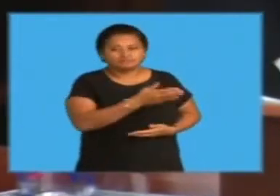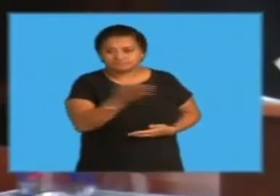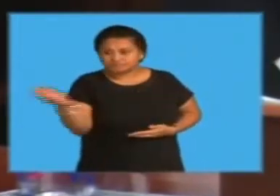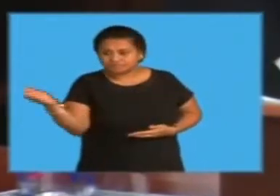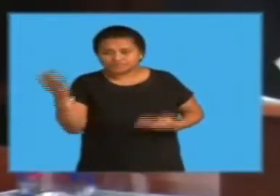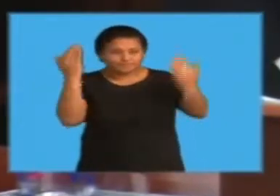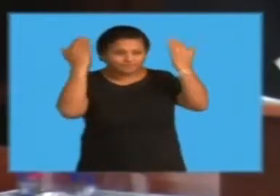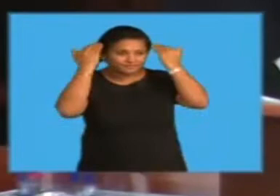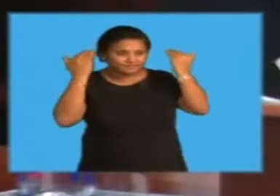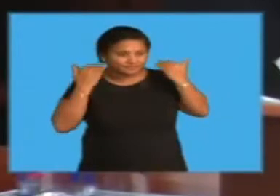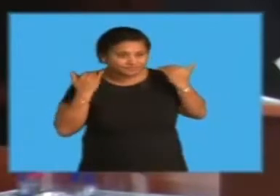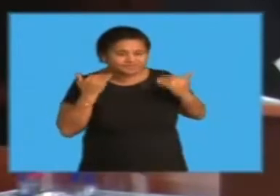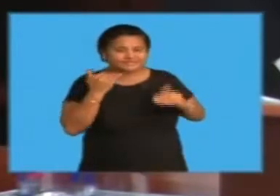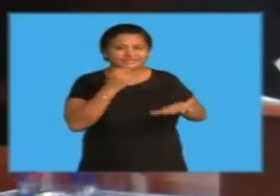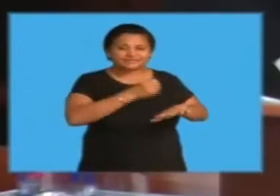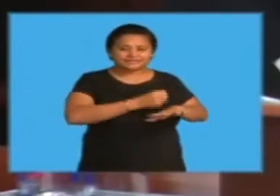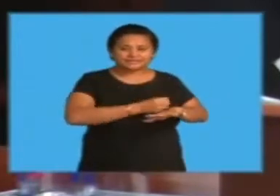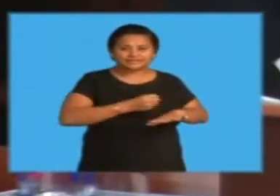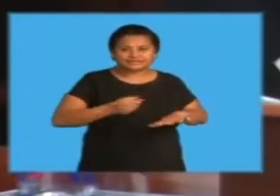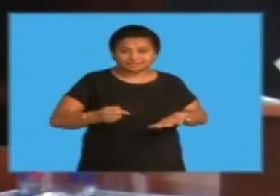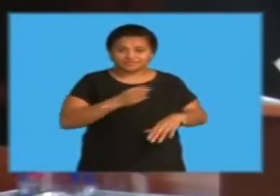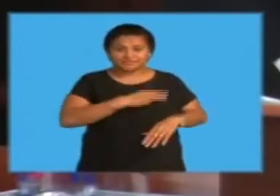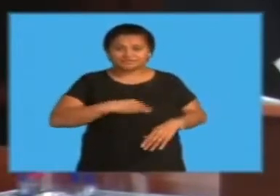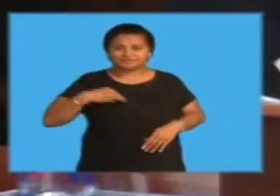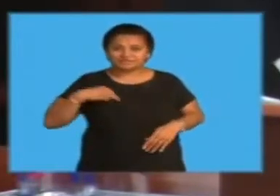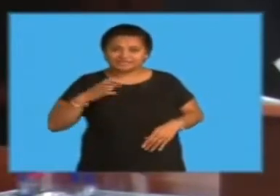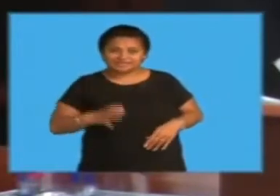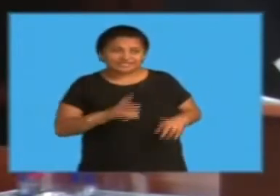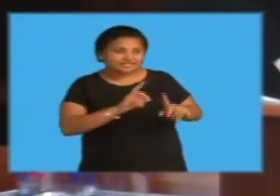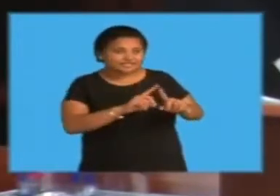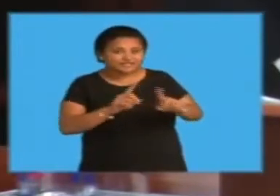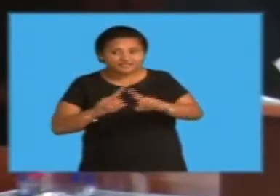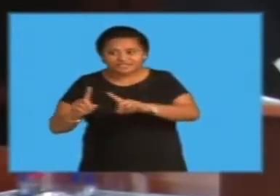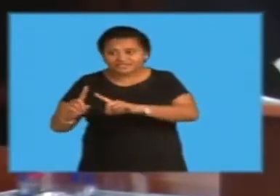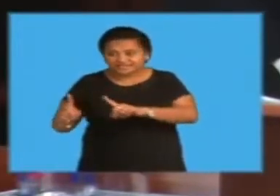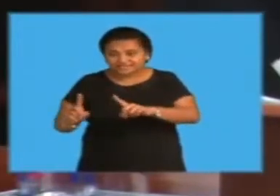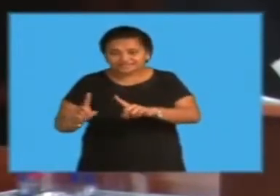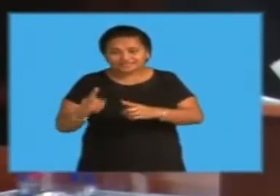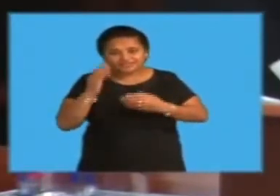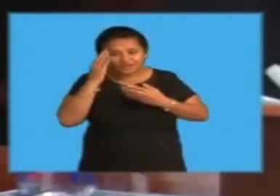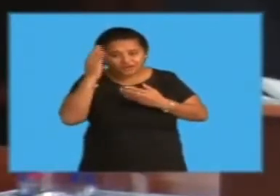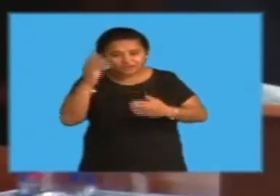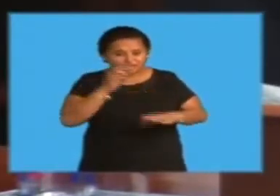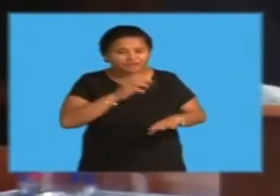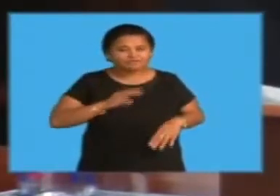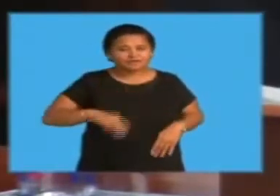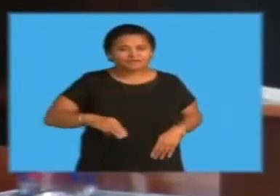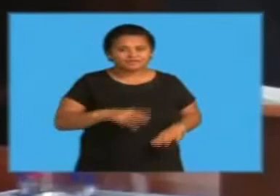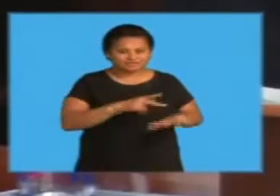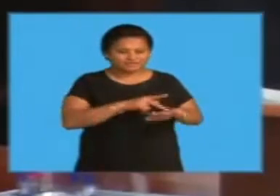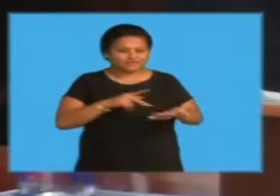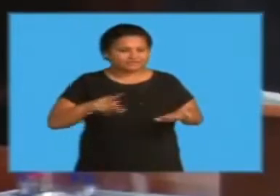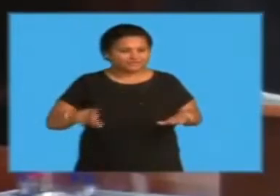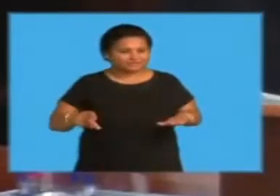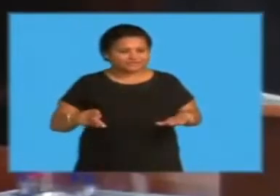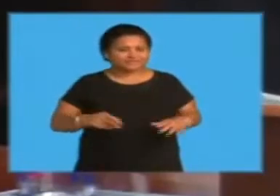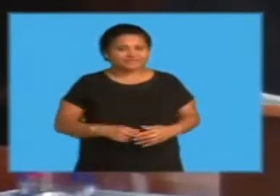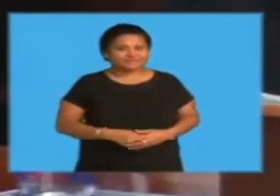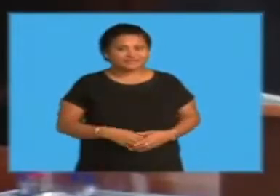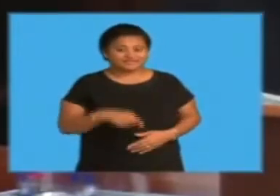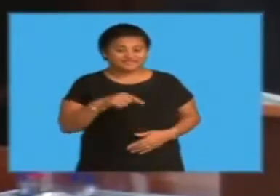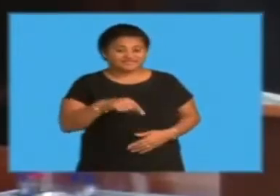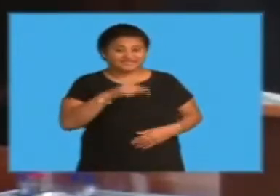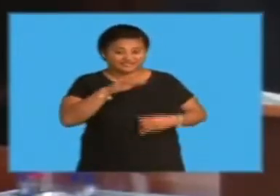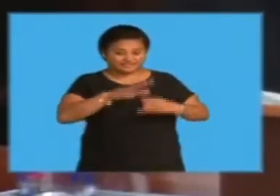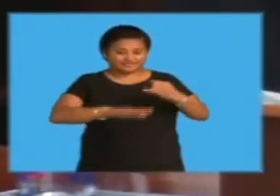Honourable Cabinet Ministers, the Honourable Leader of the Opposition, Honourable Members of Parliament, Excellencies, ladies and gentlemen. This is the last